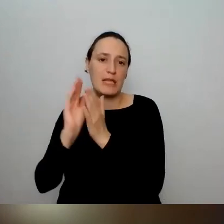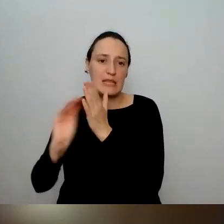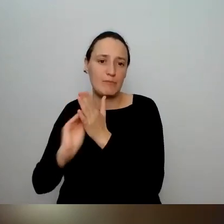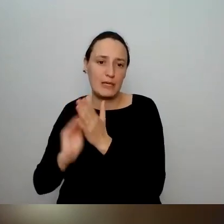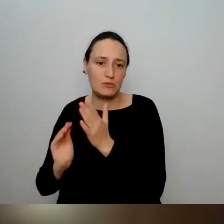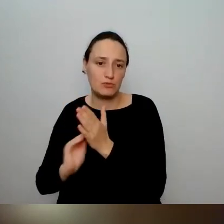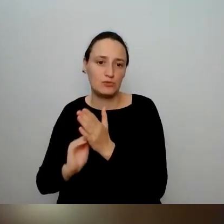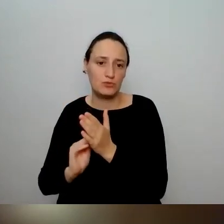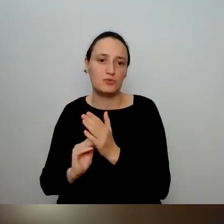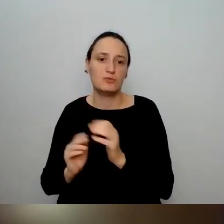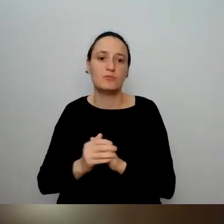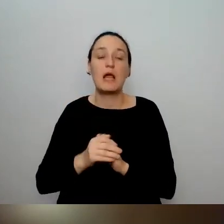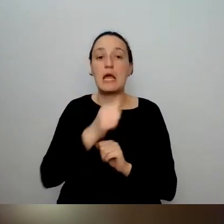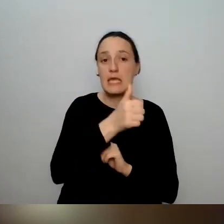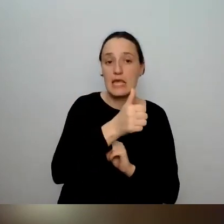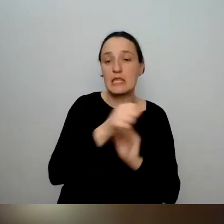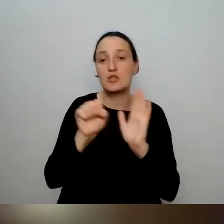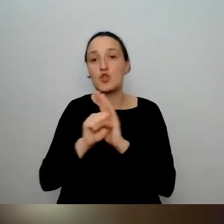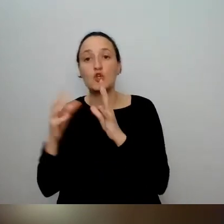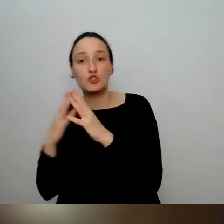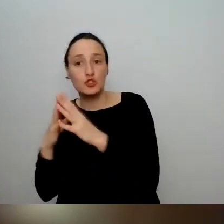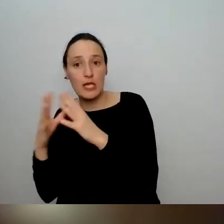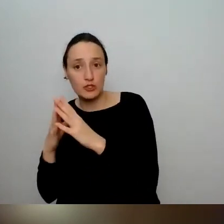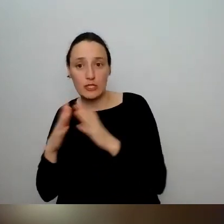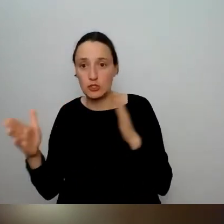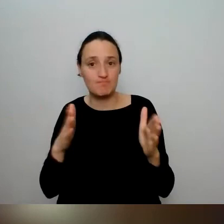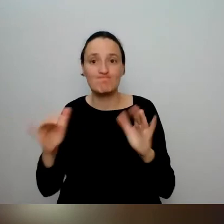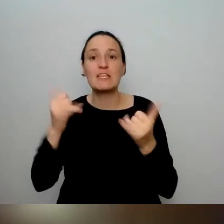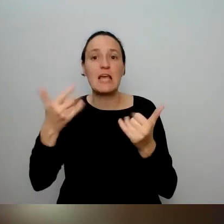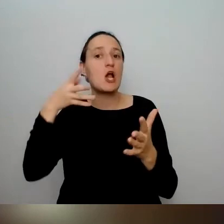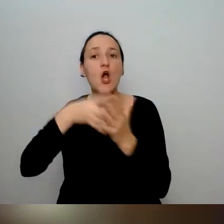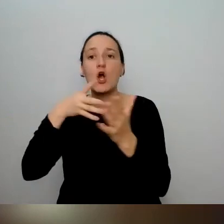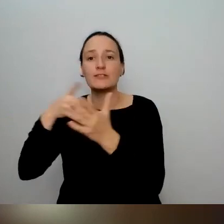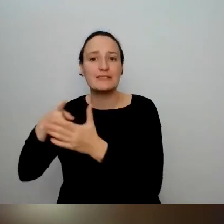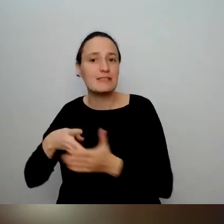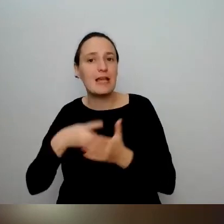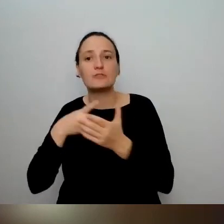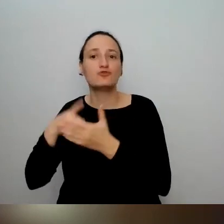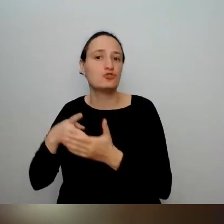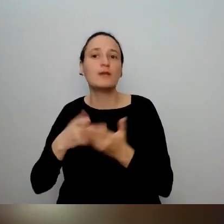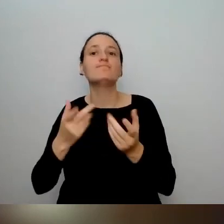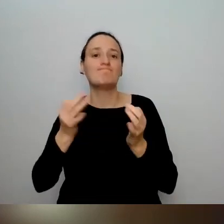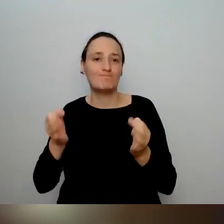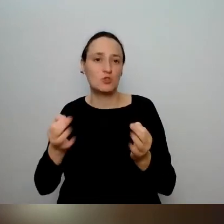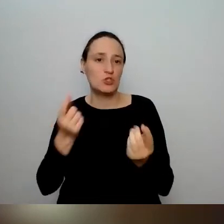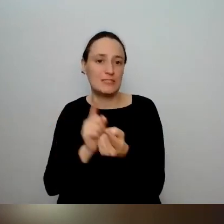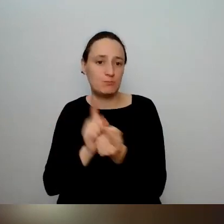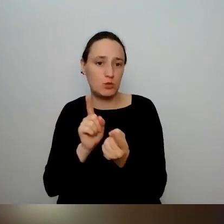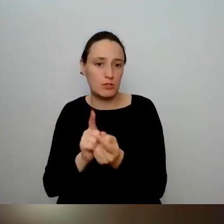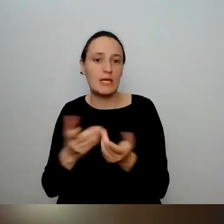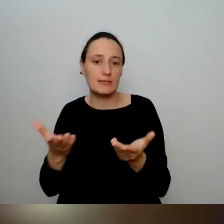1 and 10, where 10 is the highest rating, which means that you liked our meeting, and 1 is the lowest